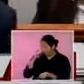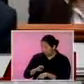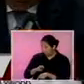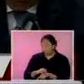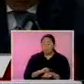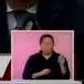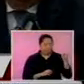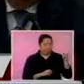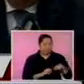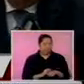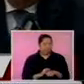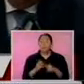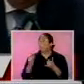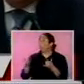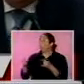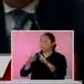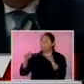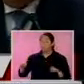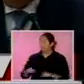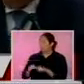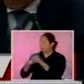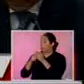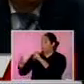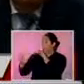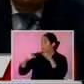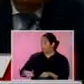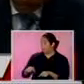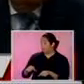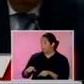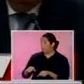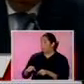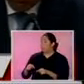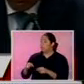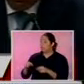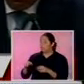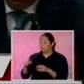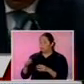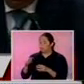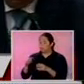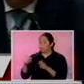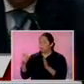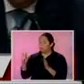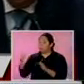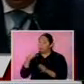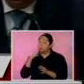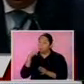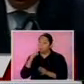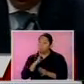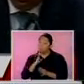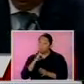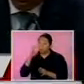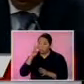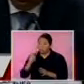Now the subpoena, the property subject of the subpoena is Unit 1902 Spanish